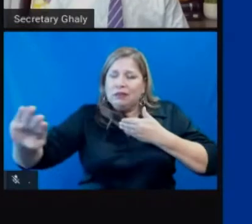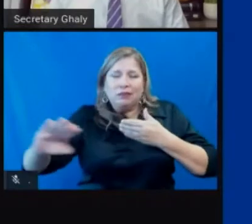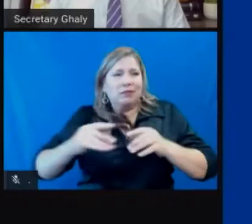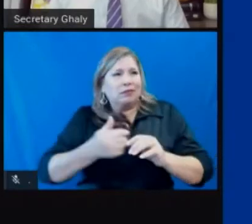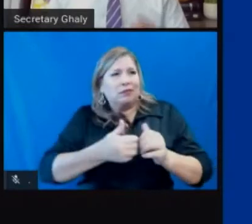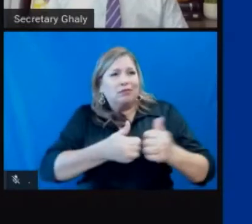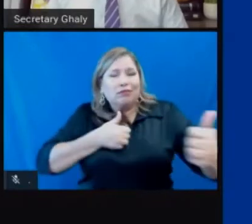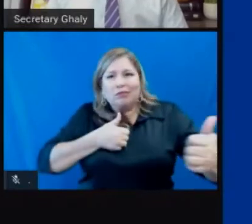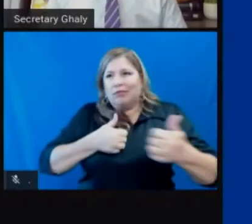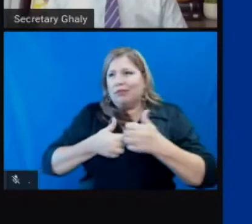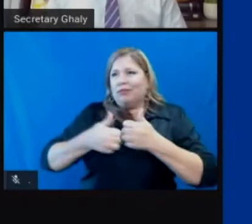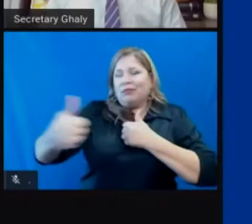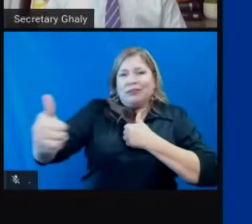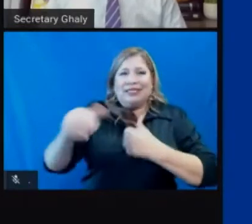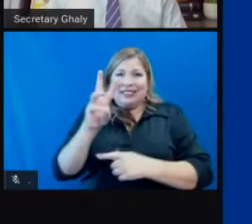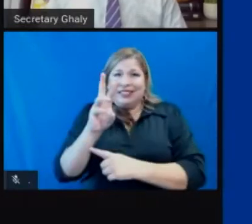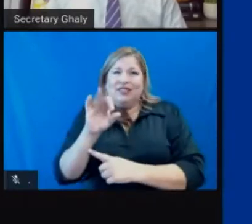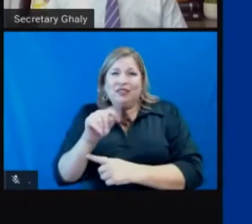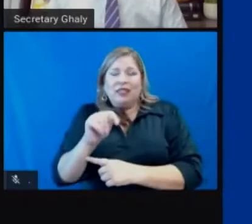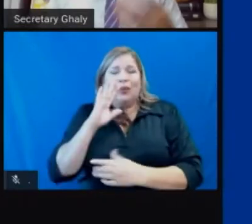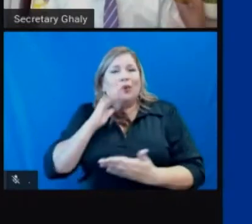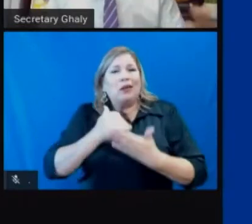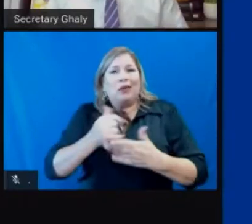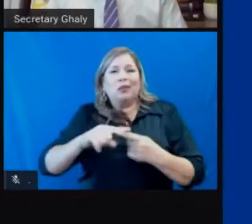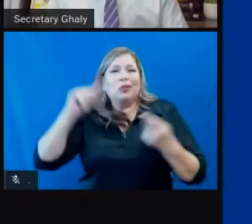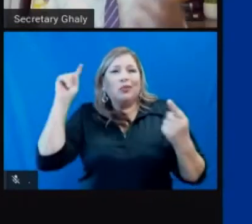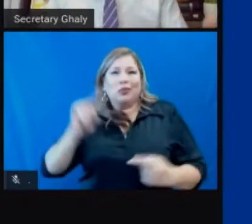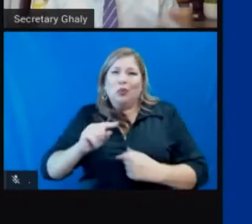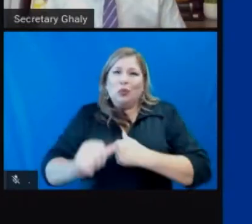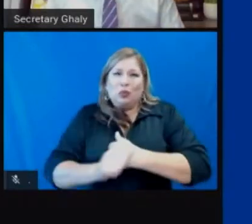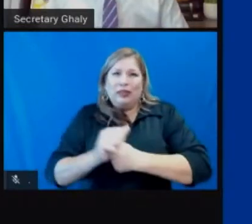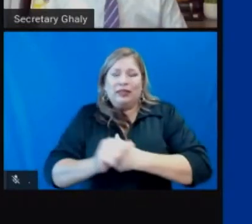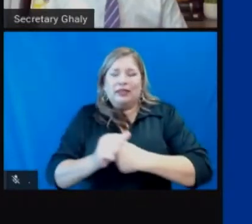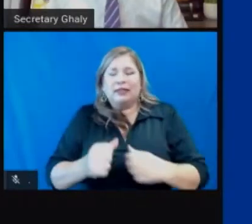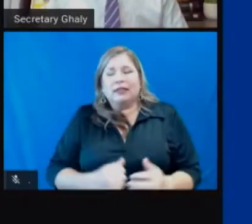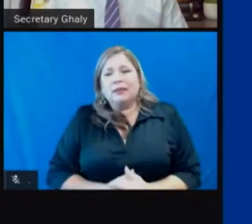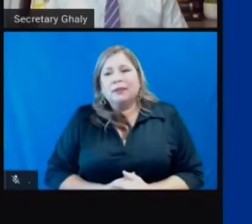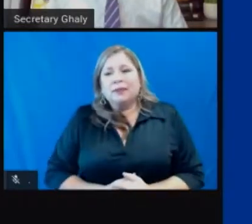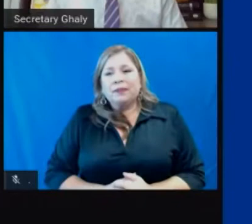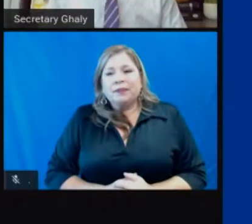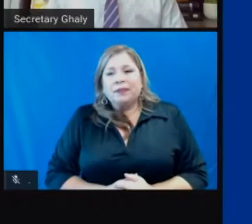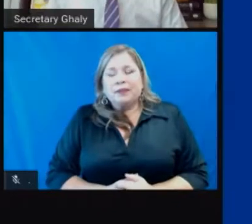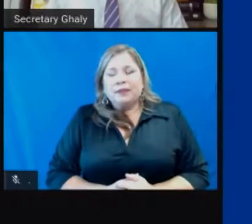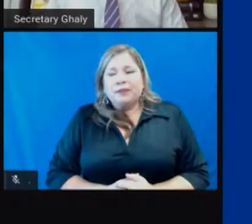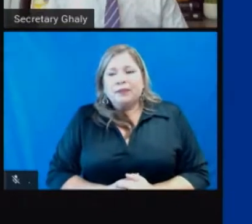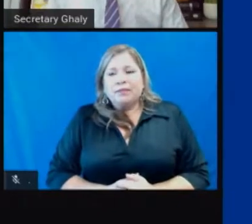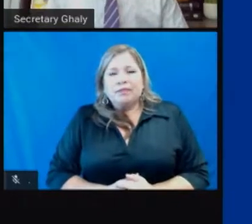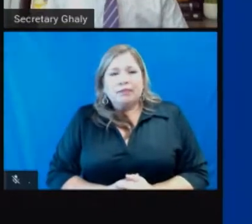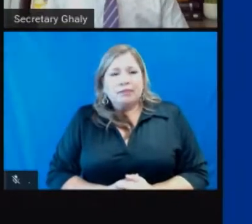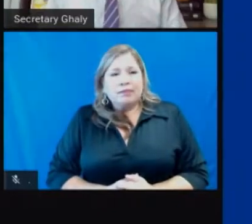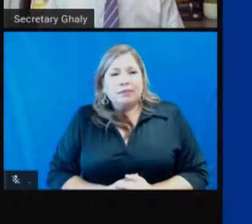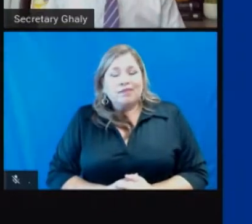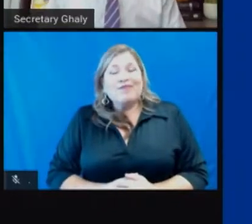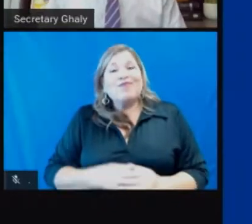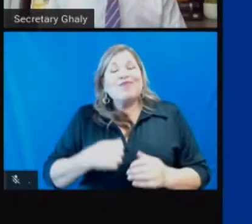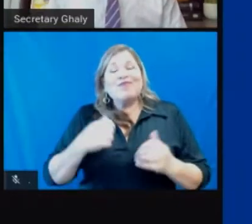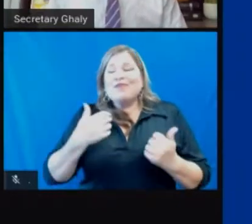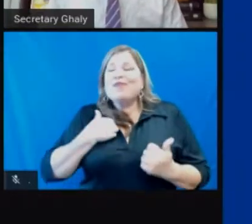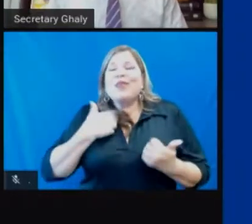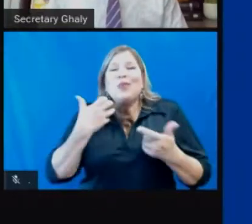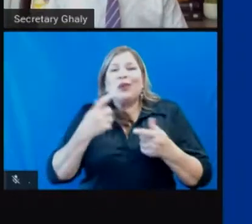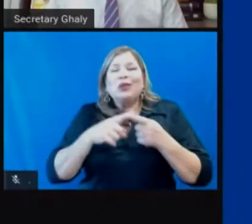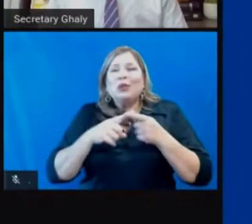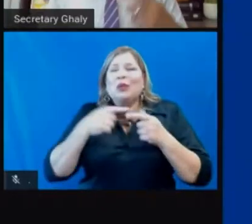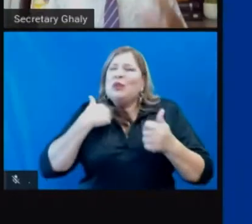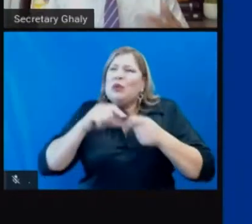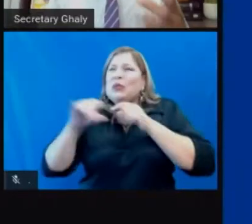6 feet helps reduce this overall risk. So something that was effective with my own mom, wanted to share it with